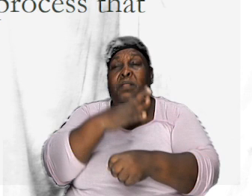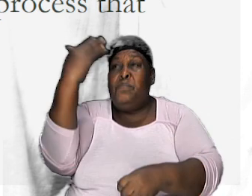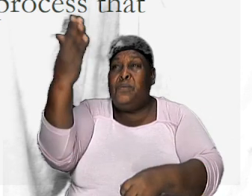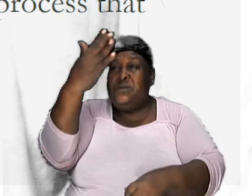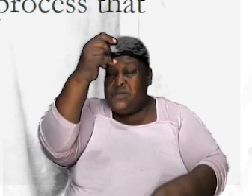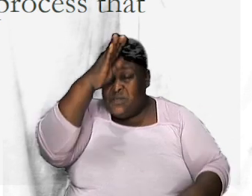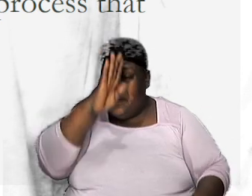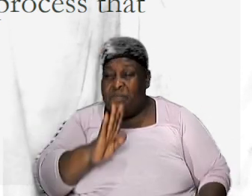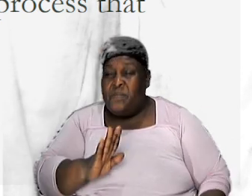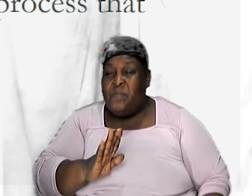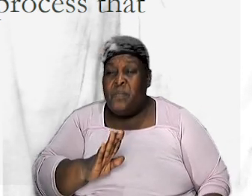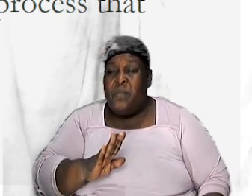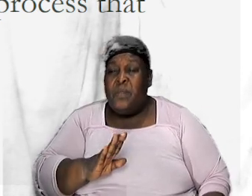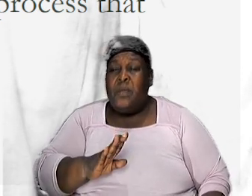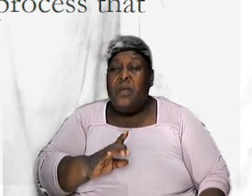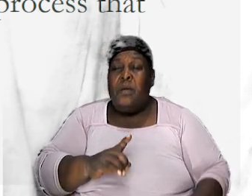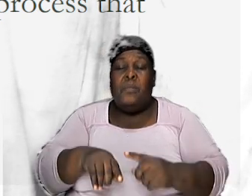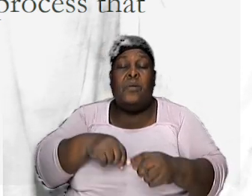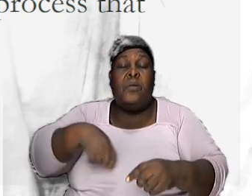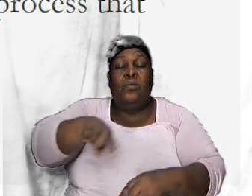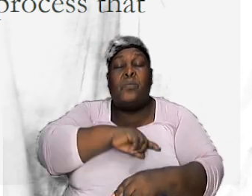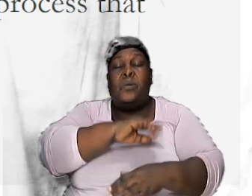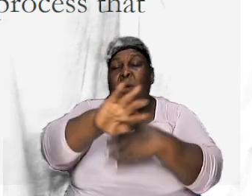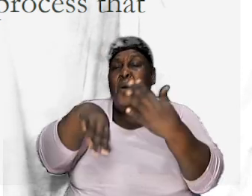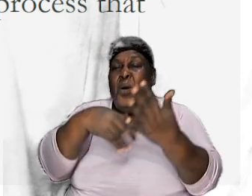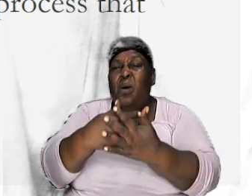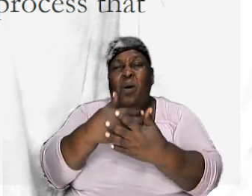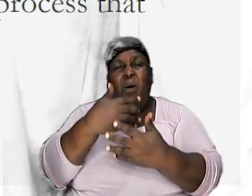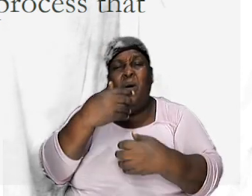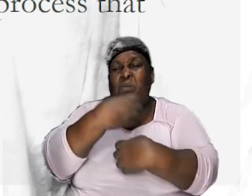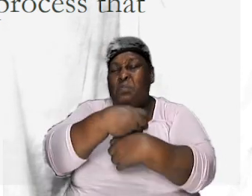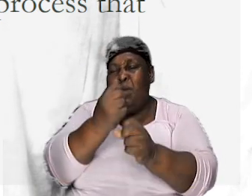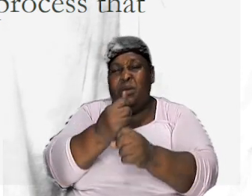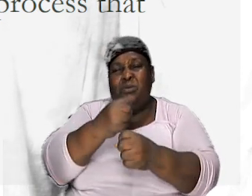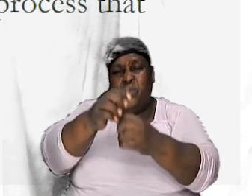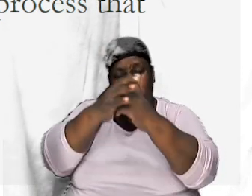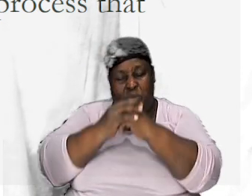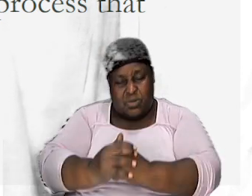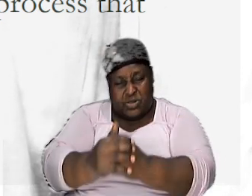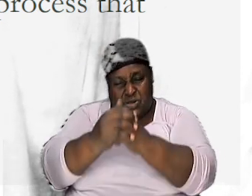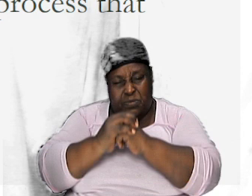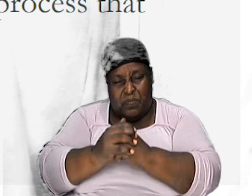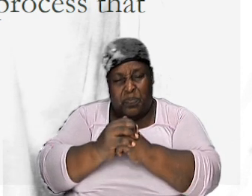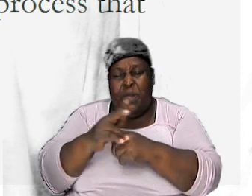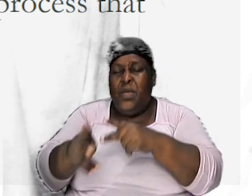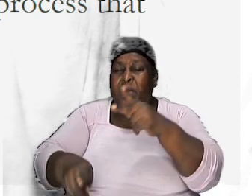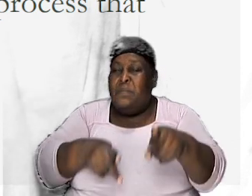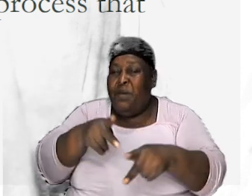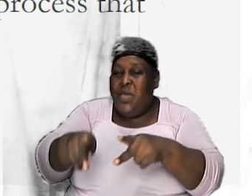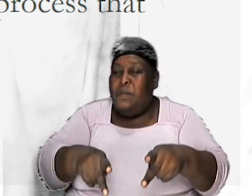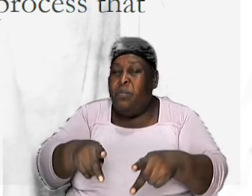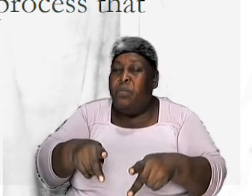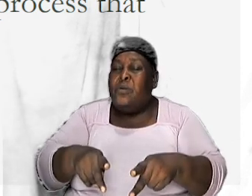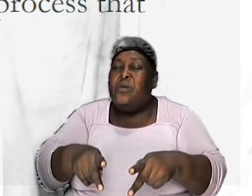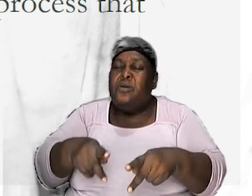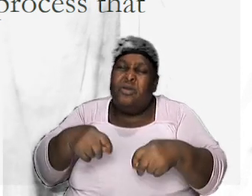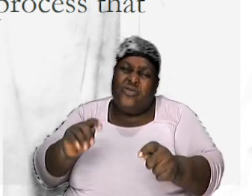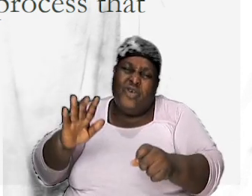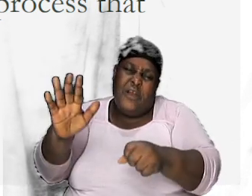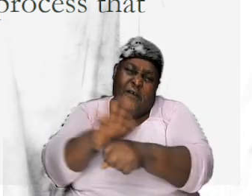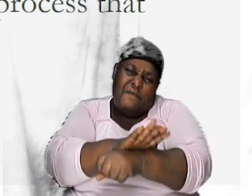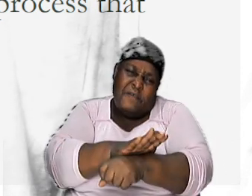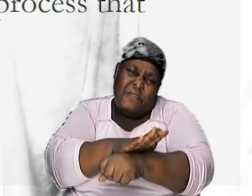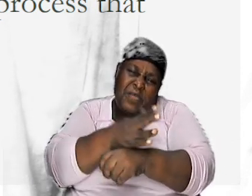But we were all created to worship. And because that's the truth, people will try to fill that inner gap within